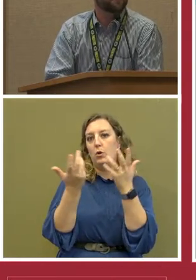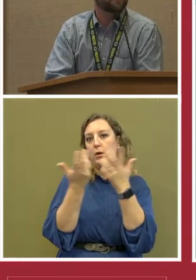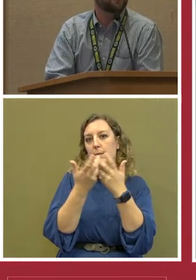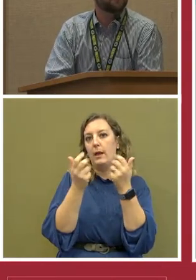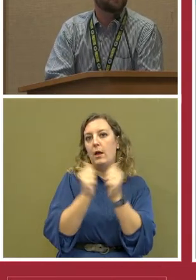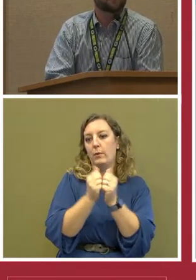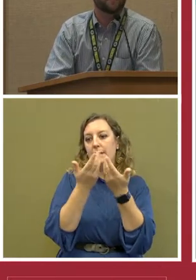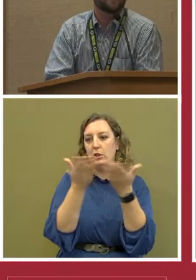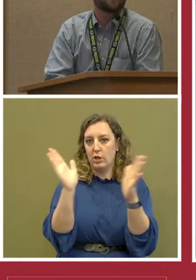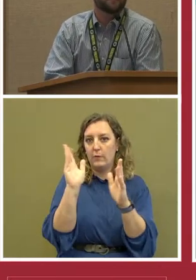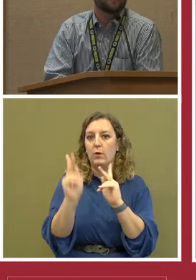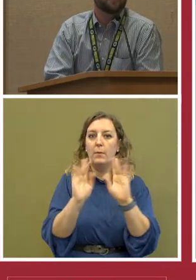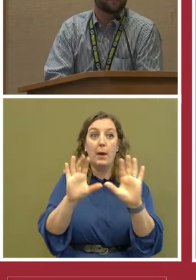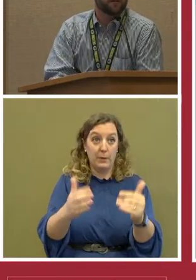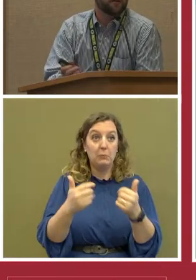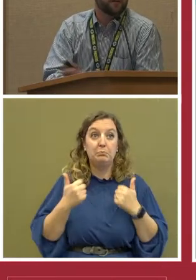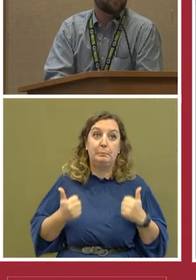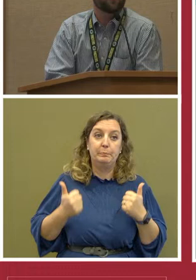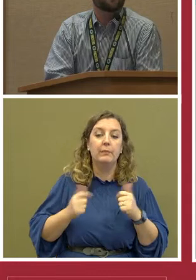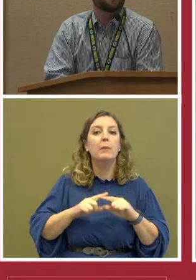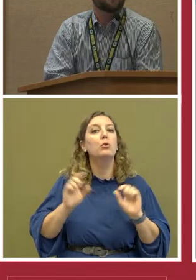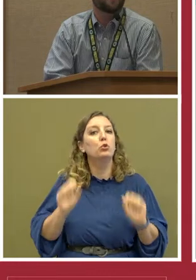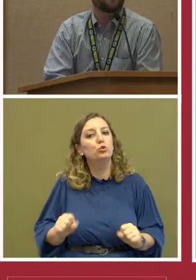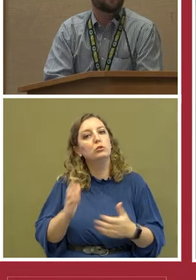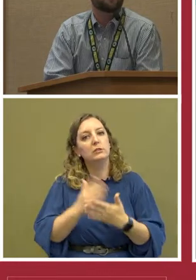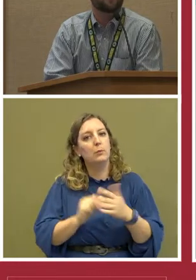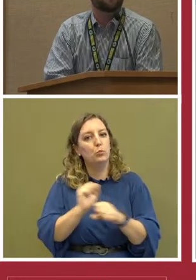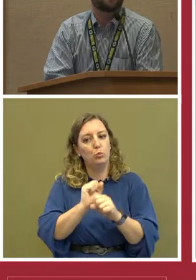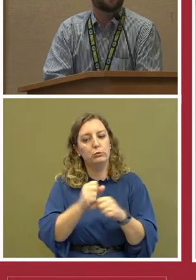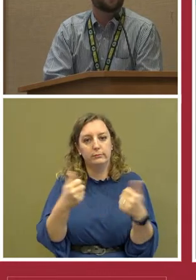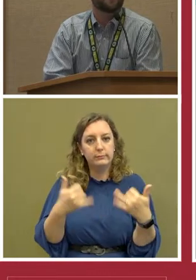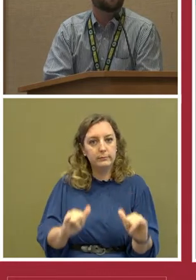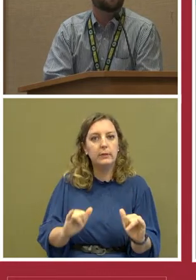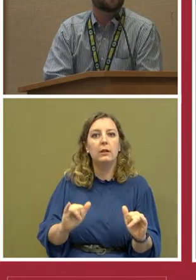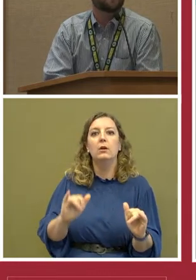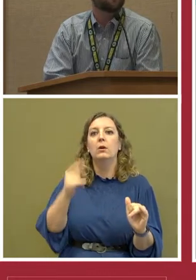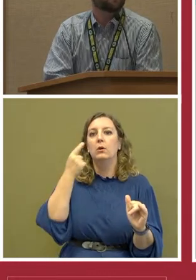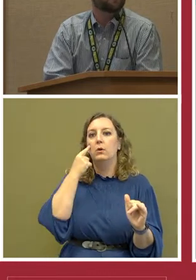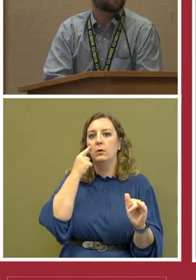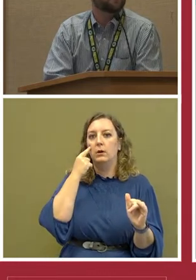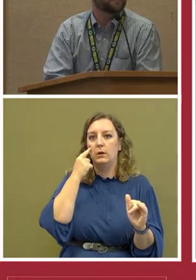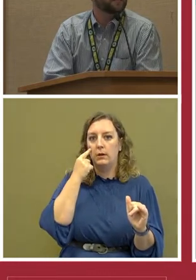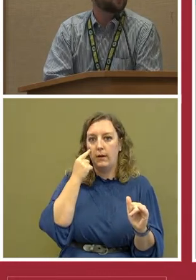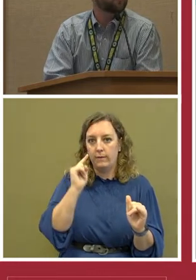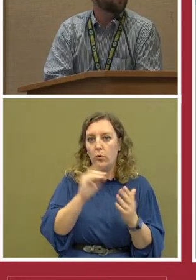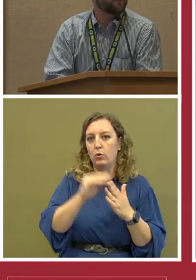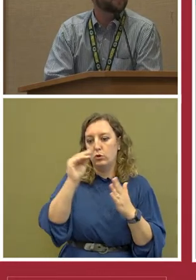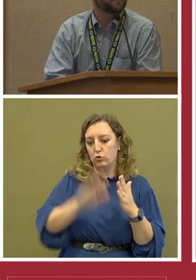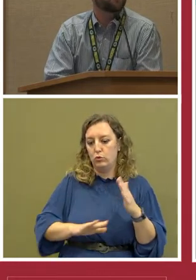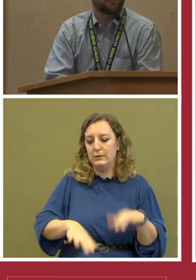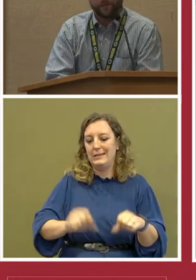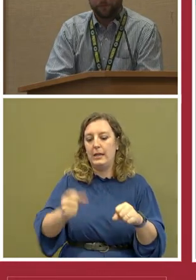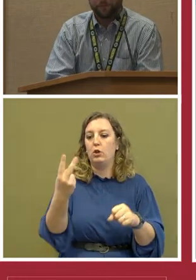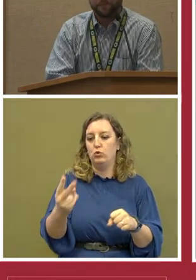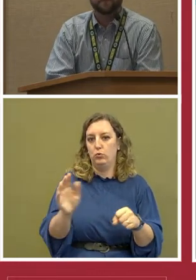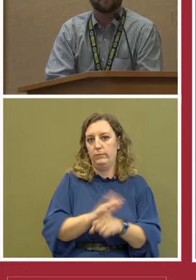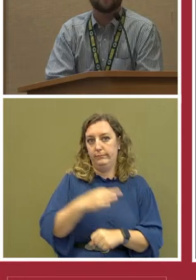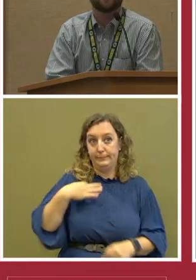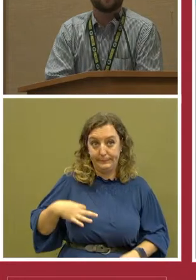general population, which is great. But there could be some work to be done in terms of those students that take 2 full credits in a